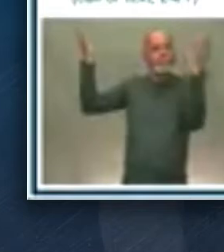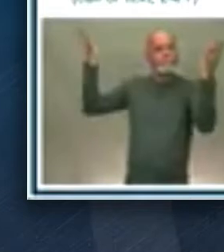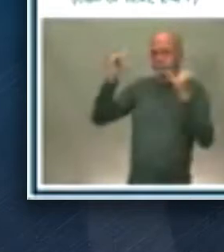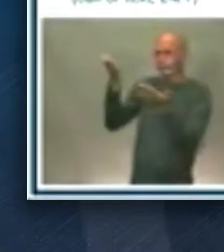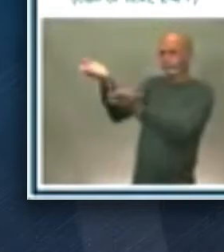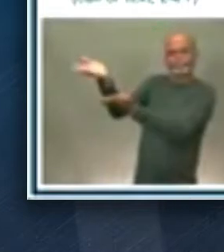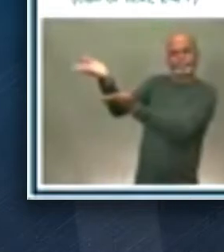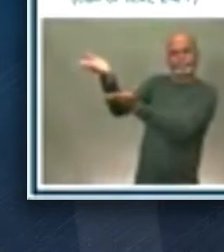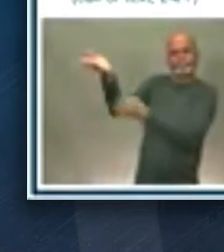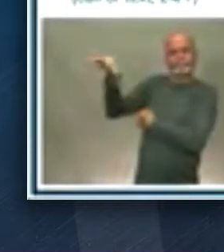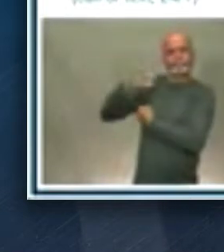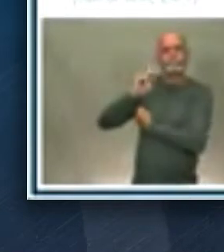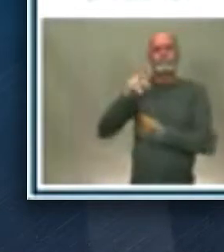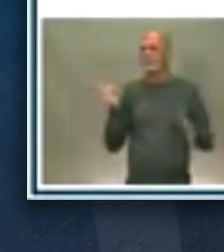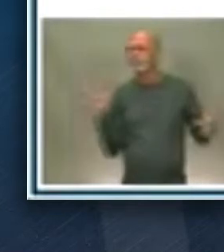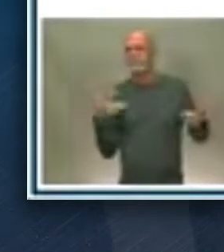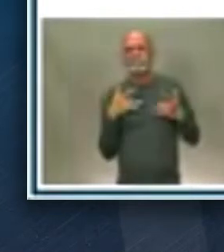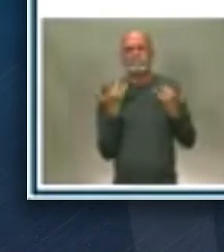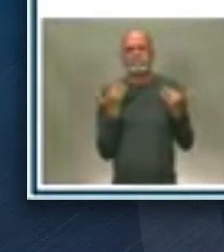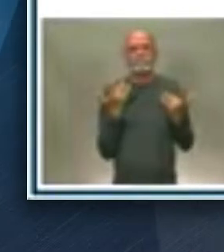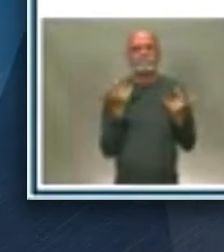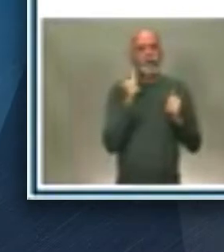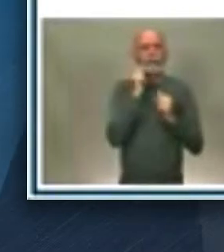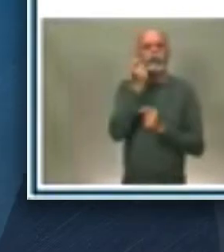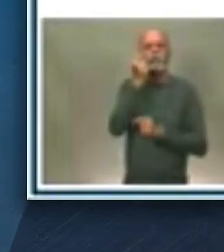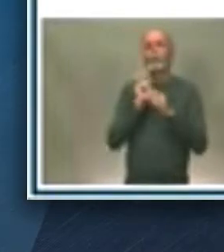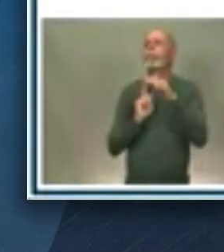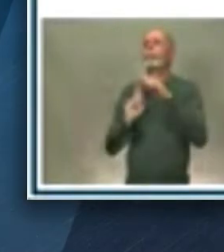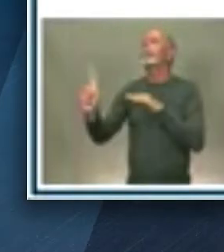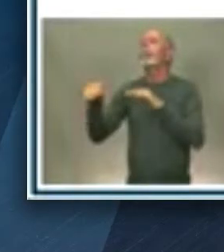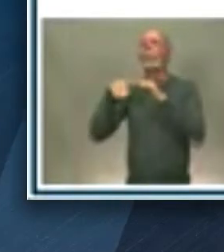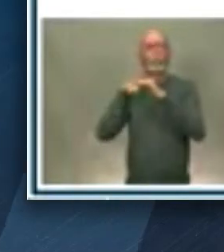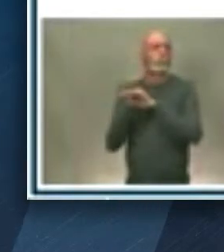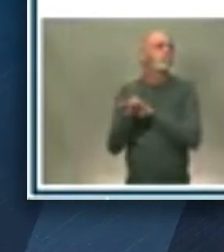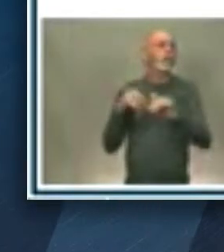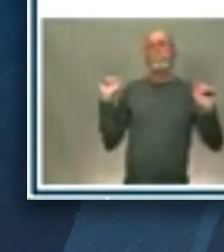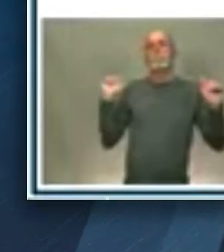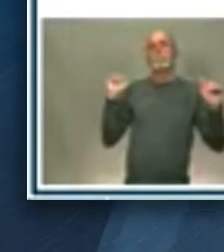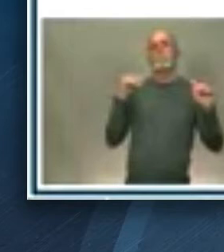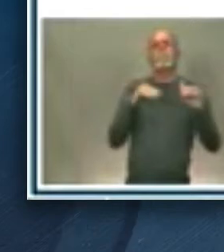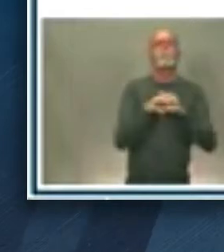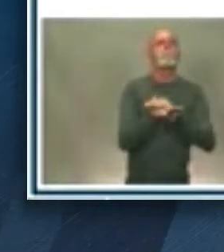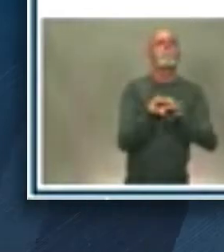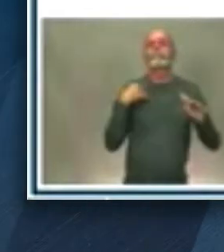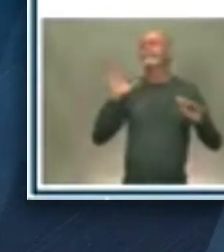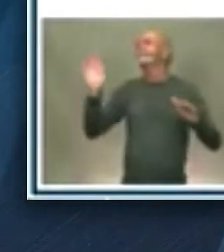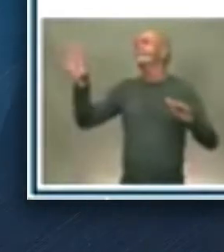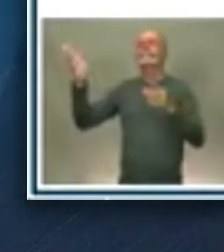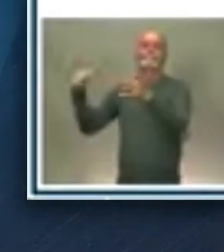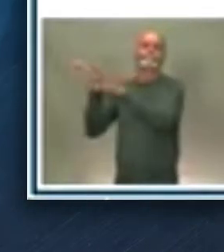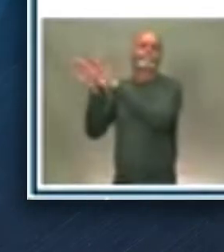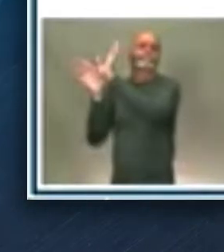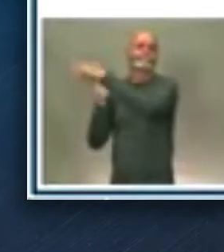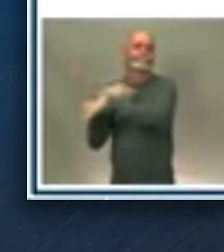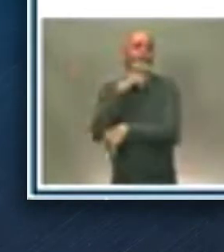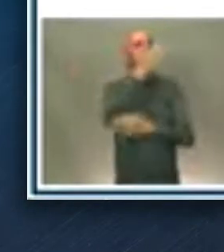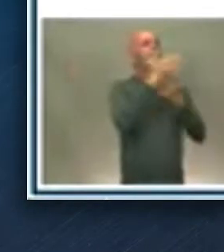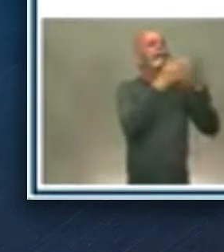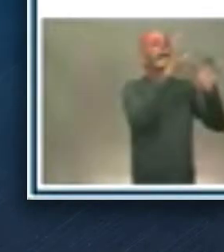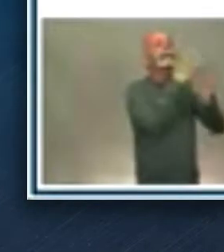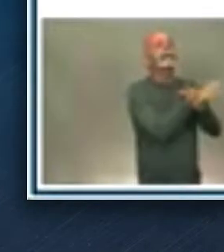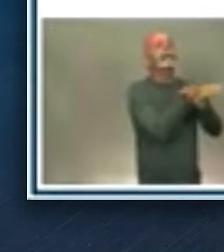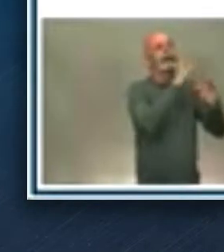need those people anymore, so we've closed them down. And so because the clinics were closing down, those